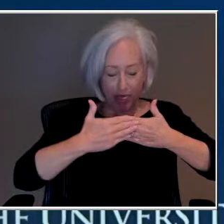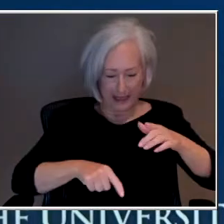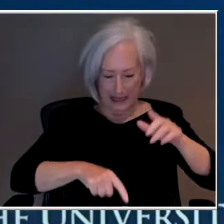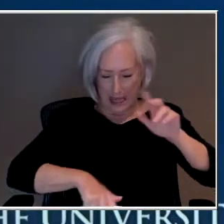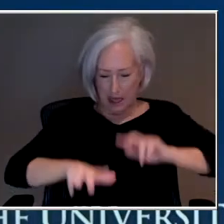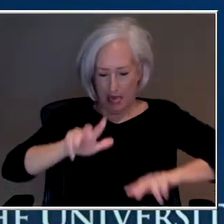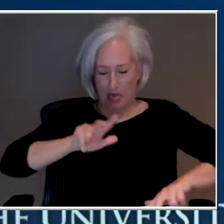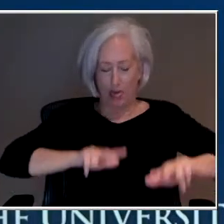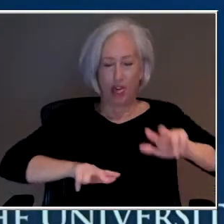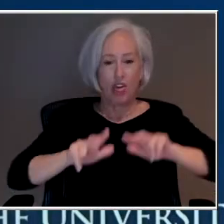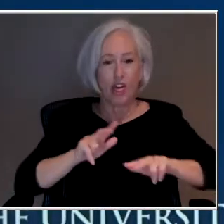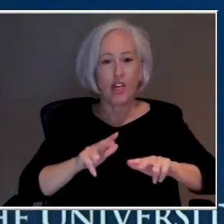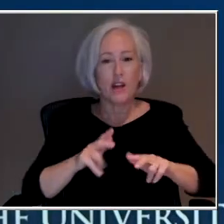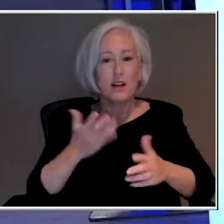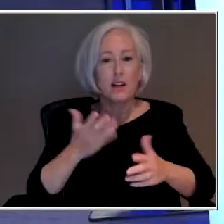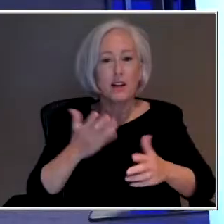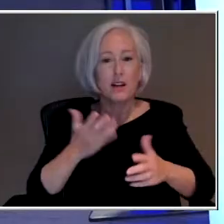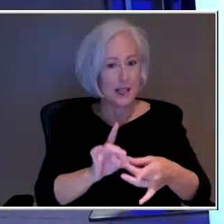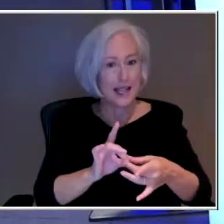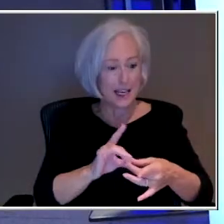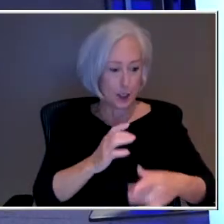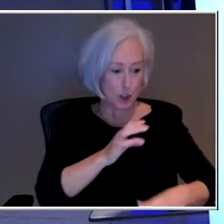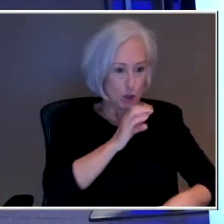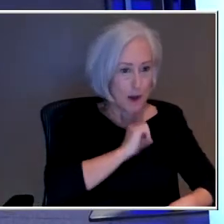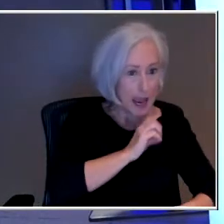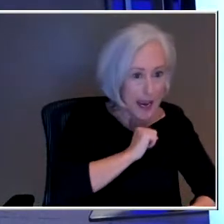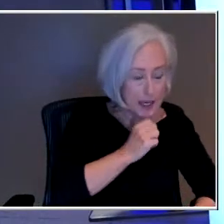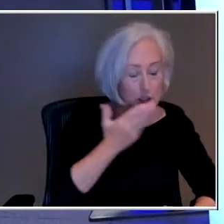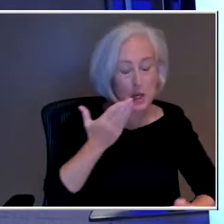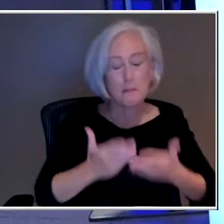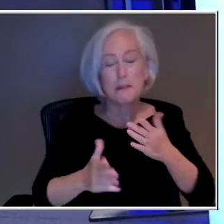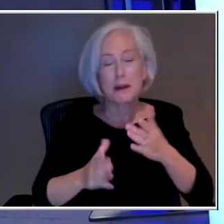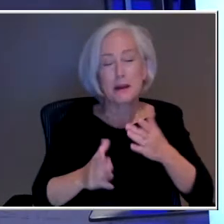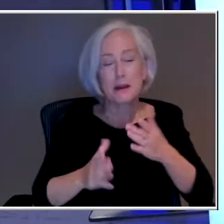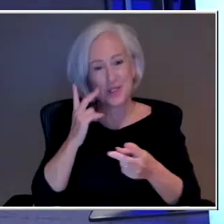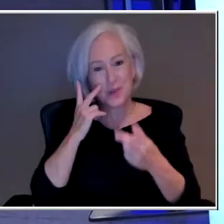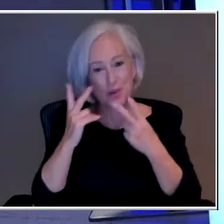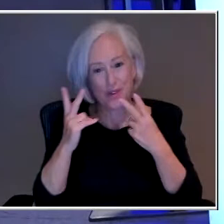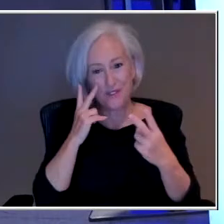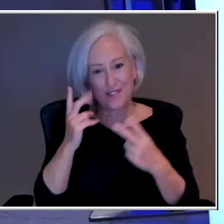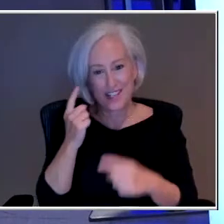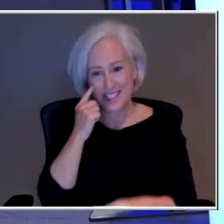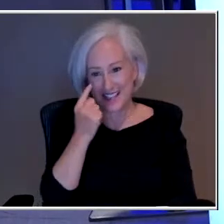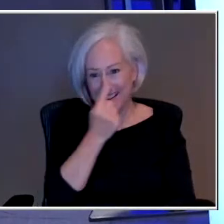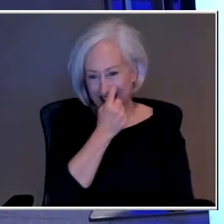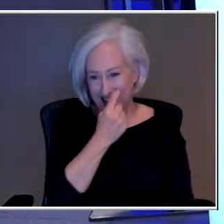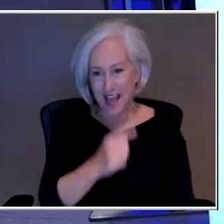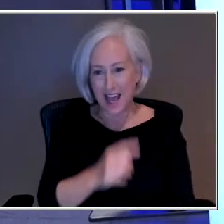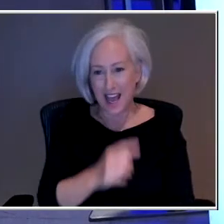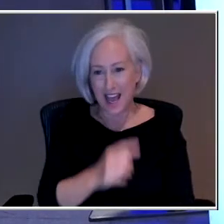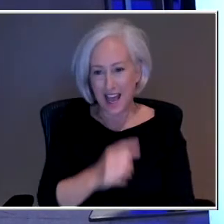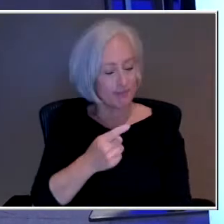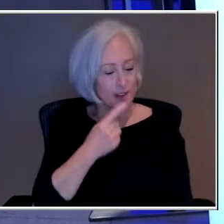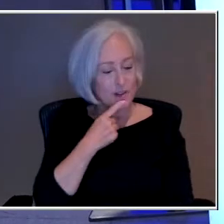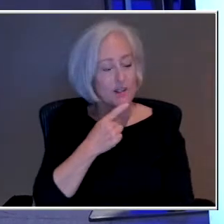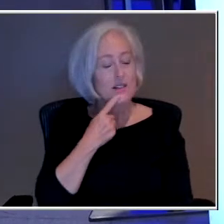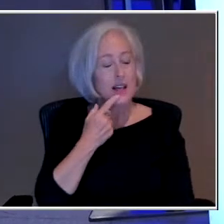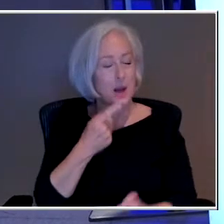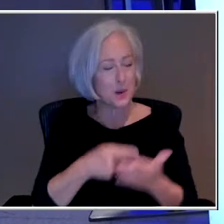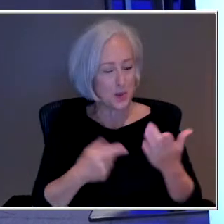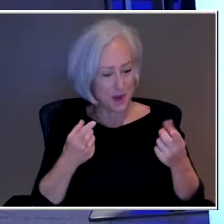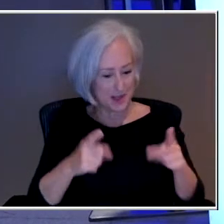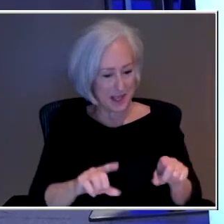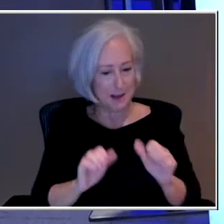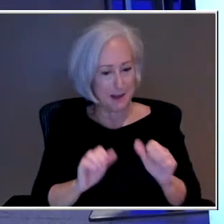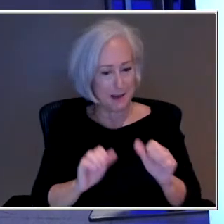it be related to their eyes? And you touched on it. Adults, of course, could use their words to describe how they're feeling and what's going on with their eyes, but we know young